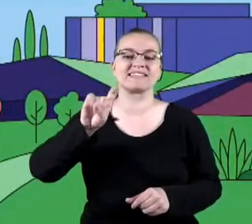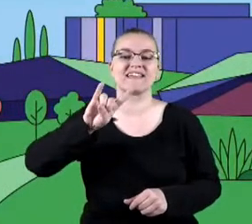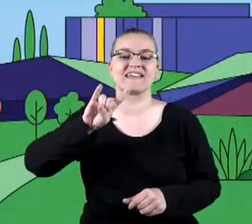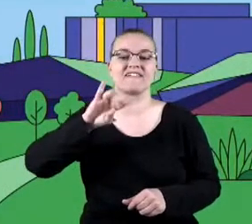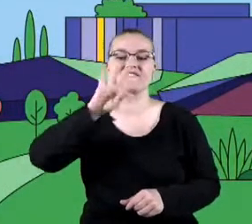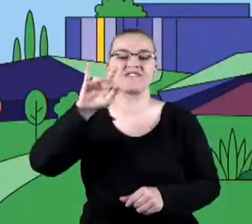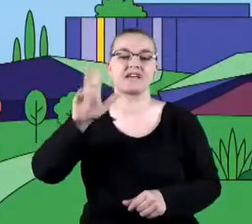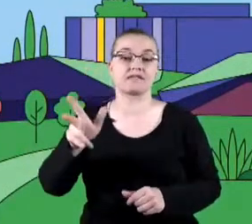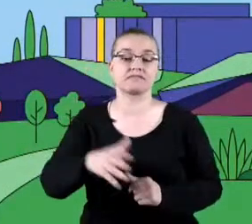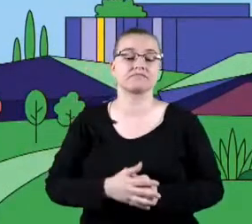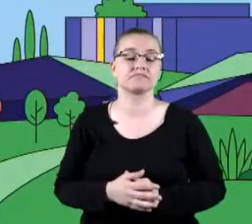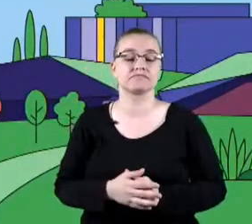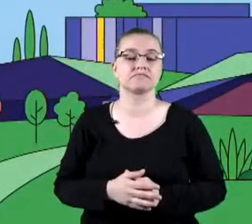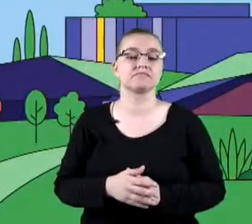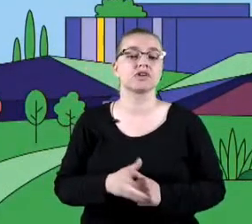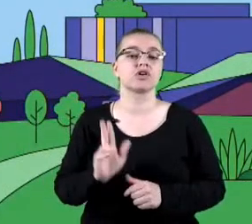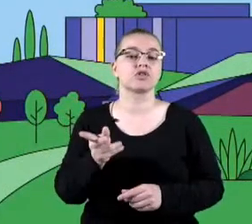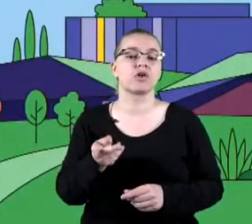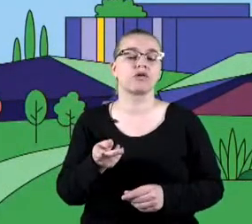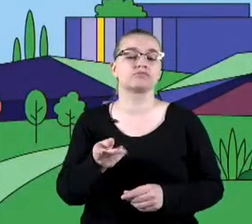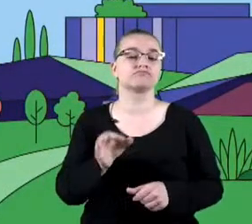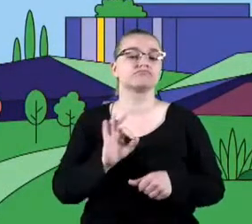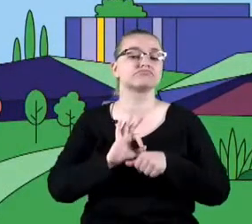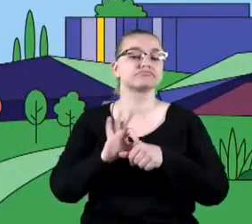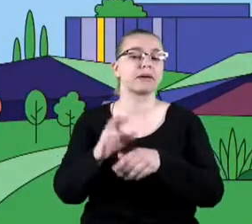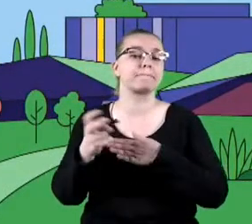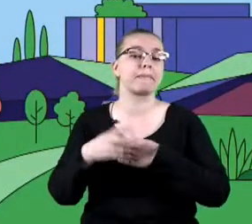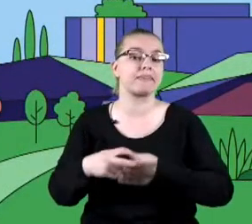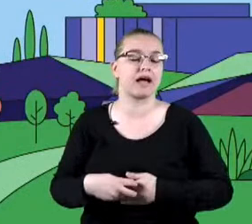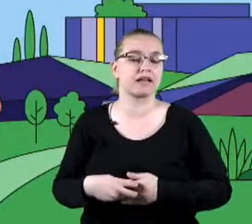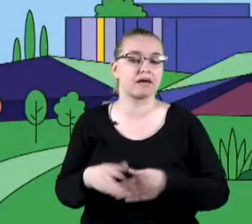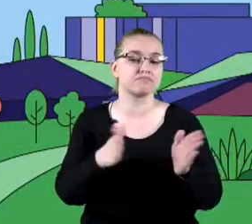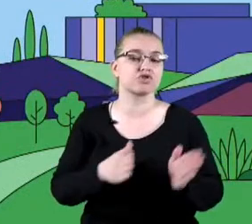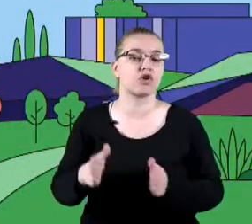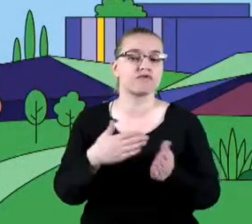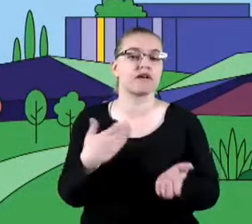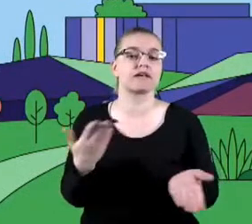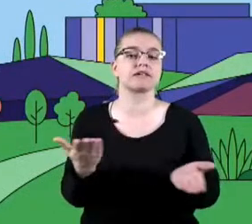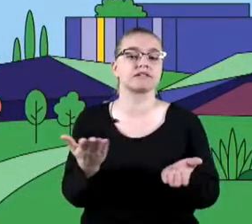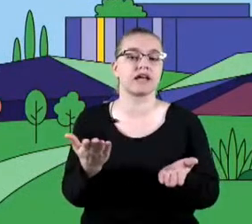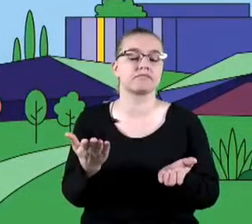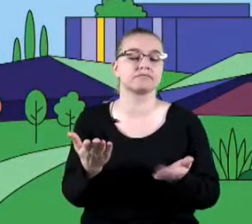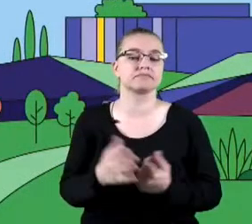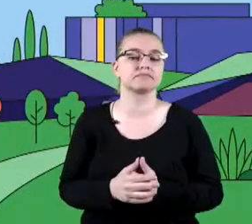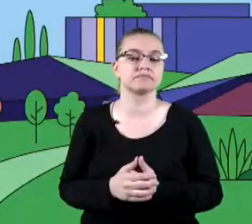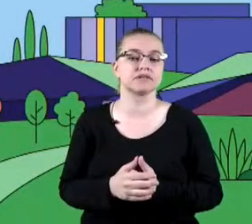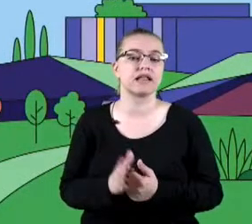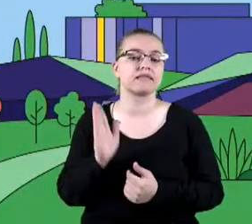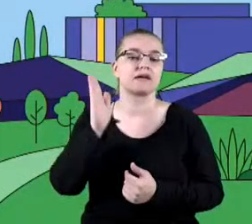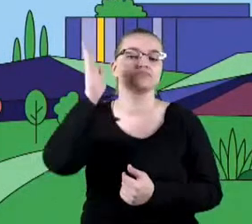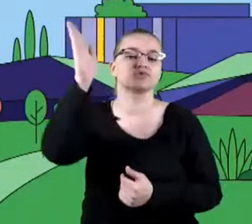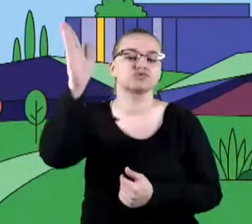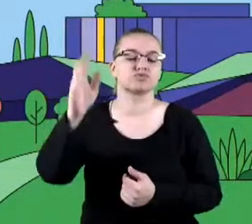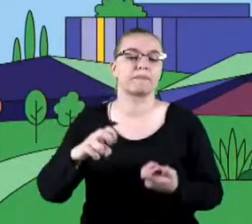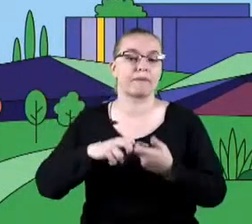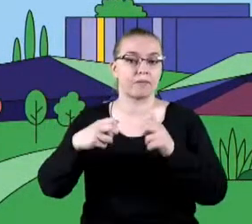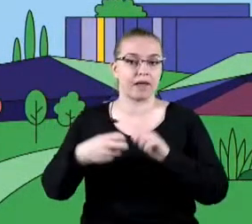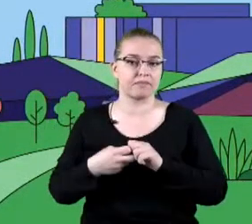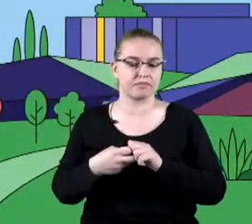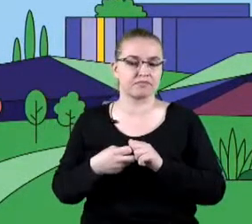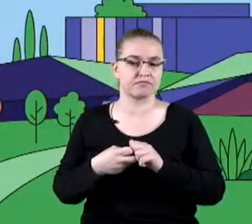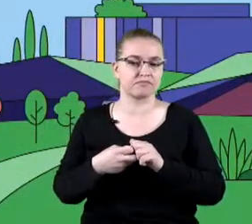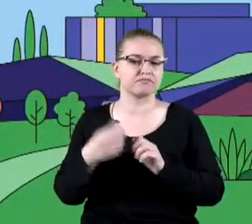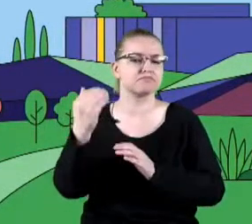study and prepare us for future disasters. The project is called Building Urban